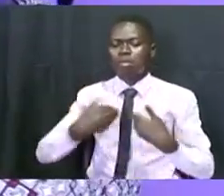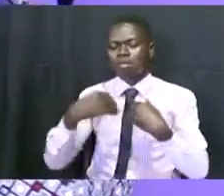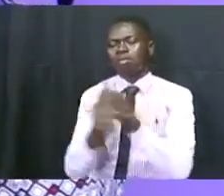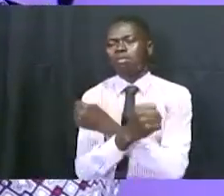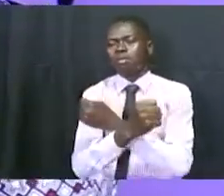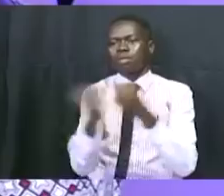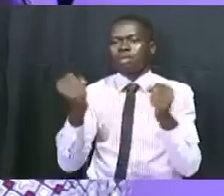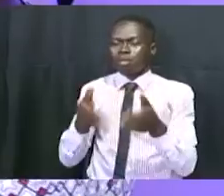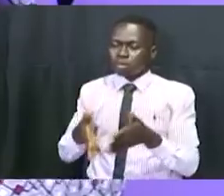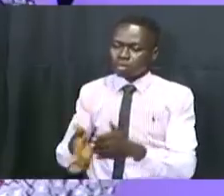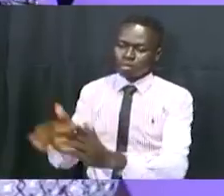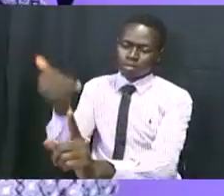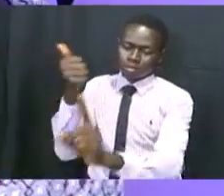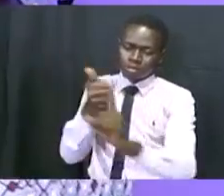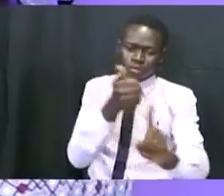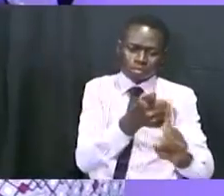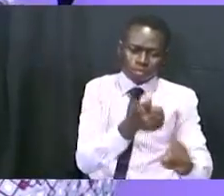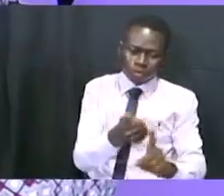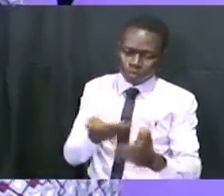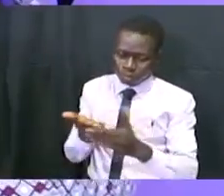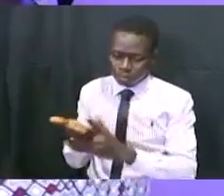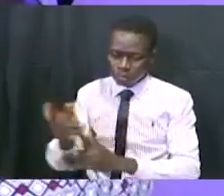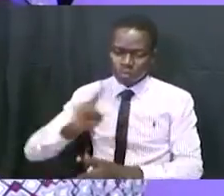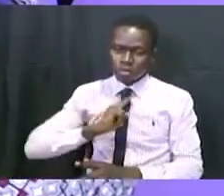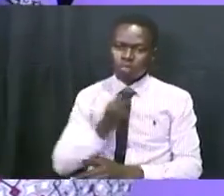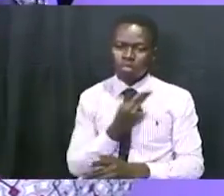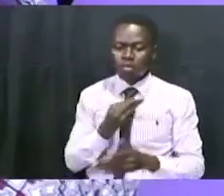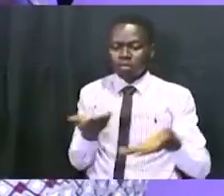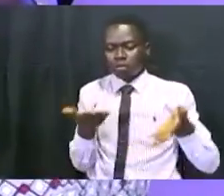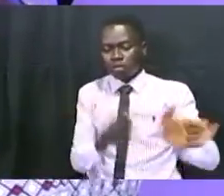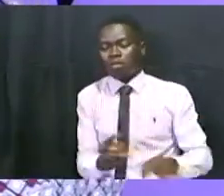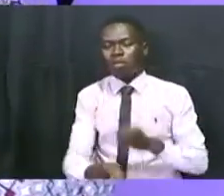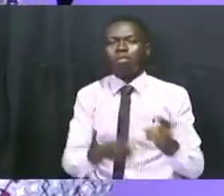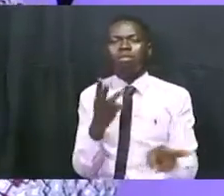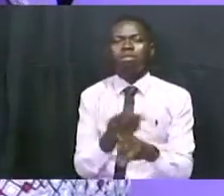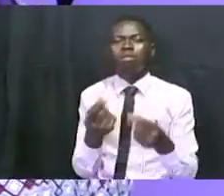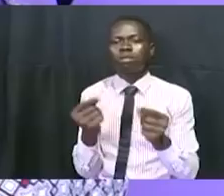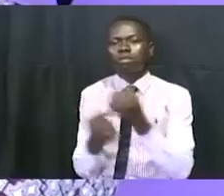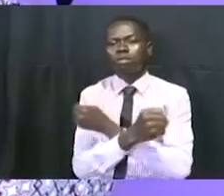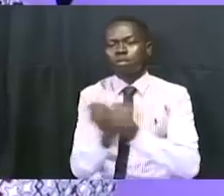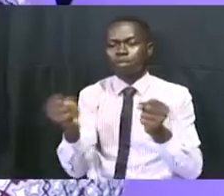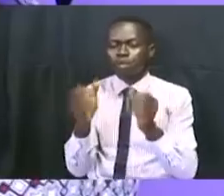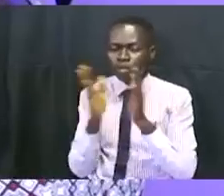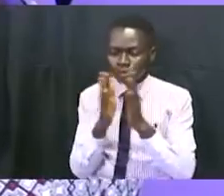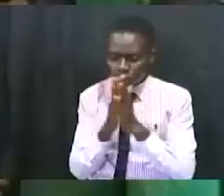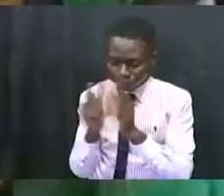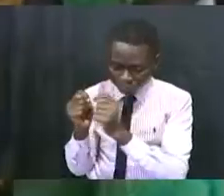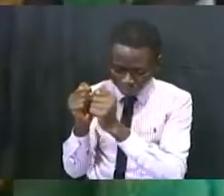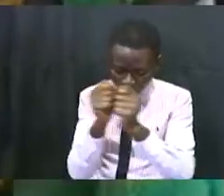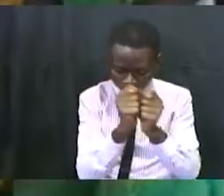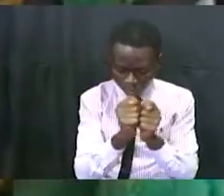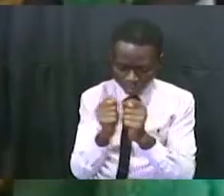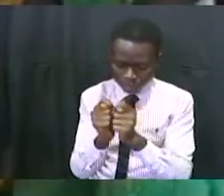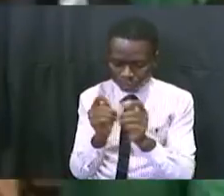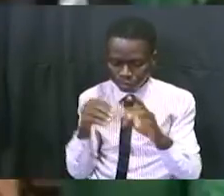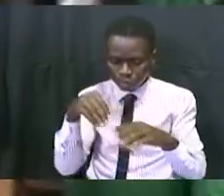us avail ourselves that through us, the dying world will be saved. Shall we pray together wherever you are?